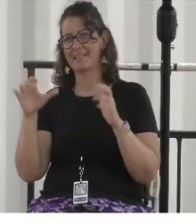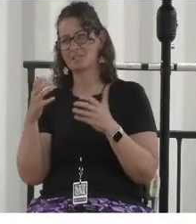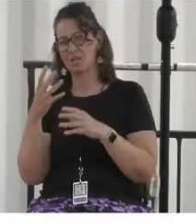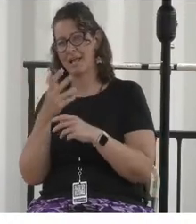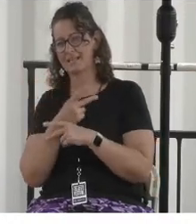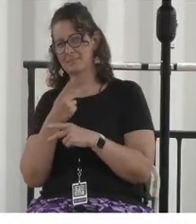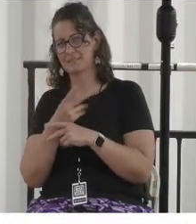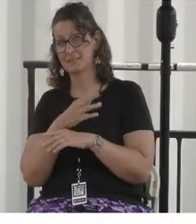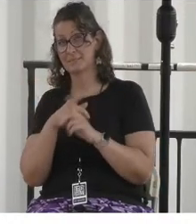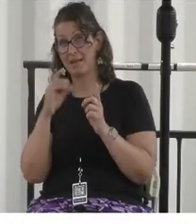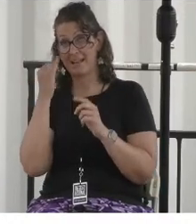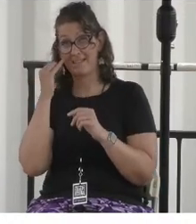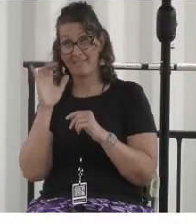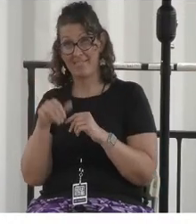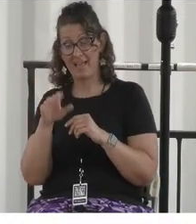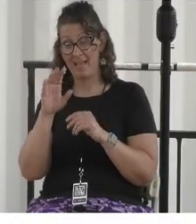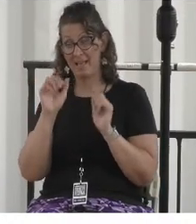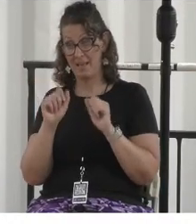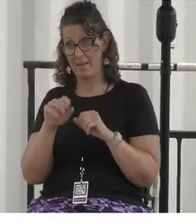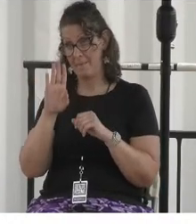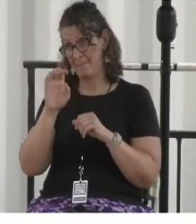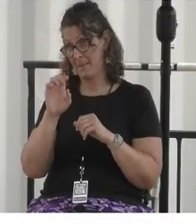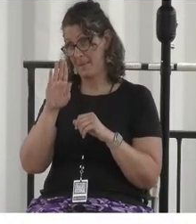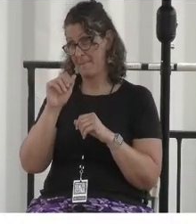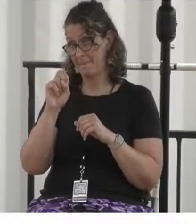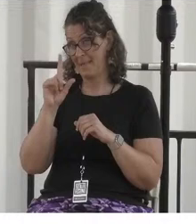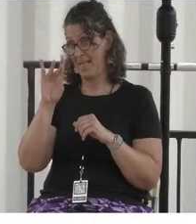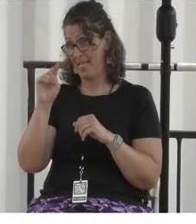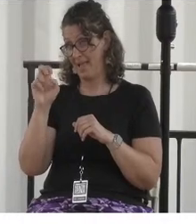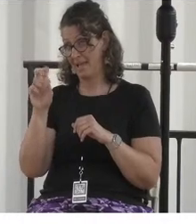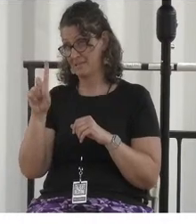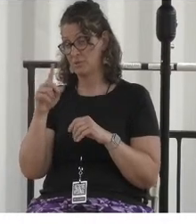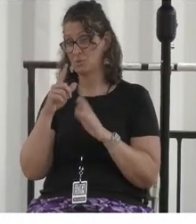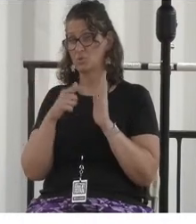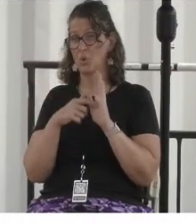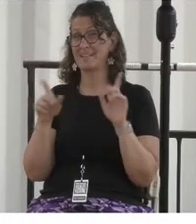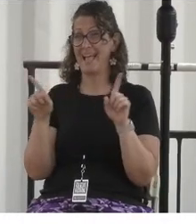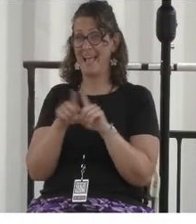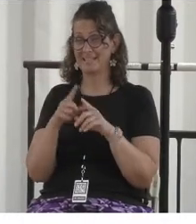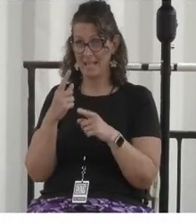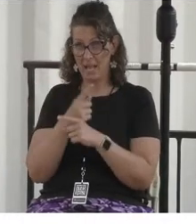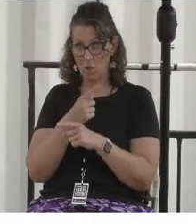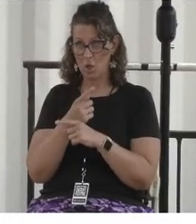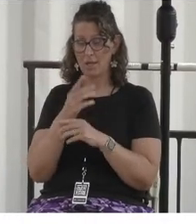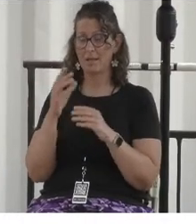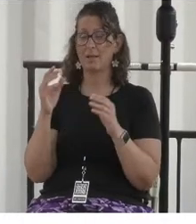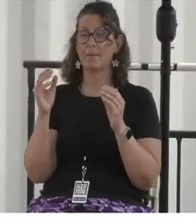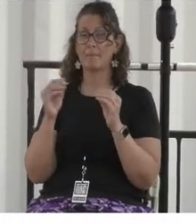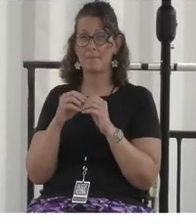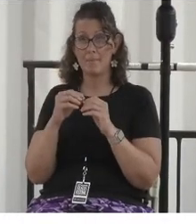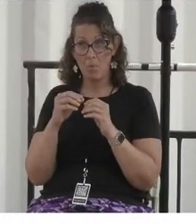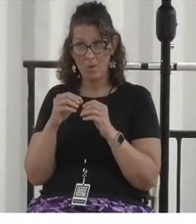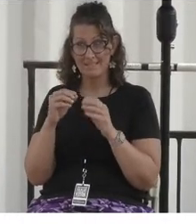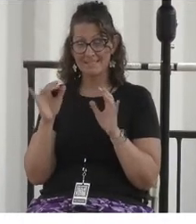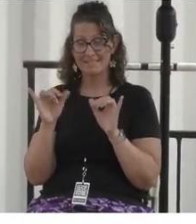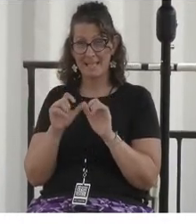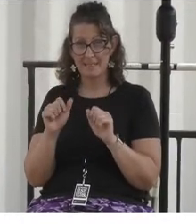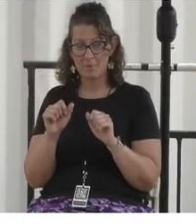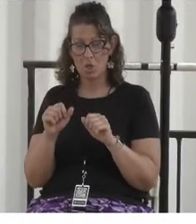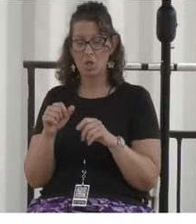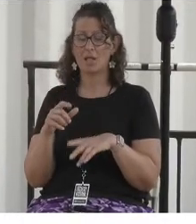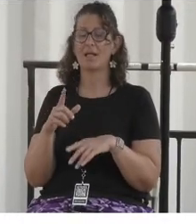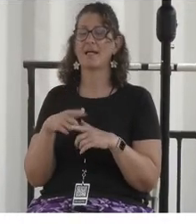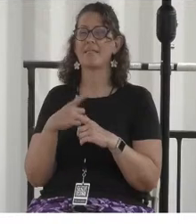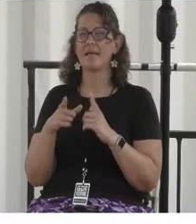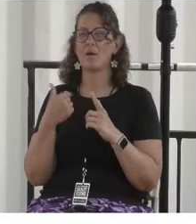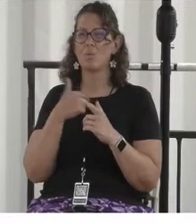that can be baselined to show that it's as accurate or more accurate and more scalable, then we've really stepped into this weird world where we have